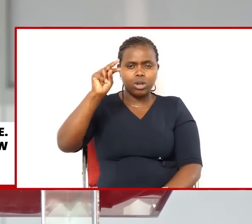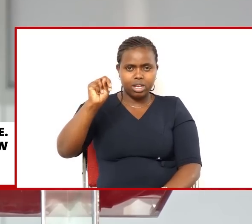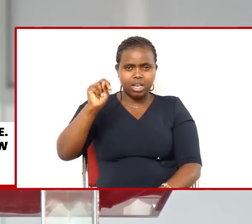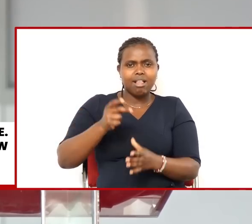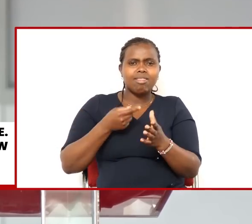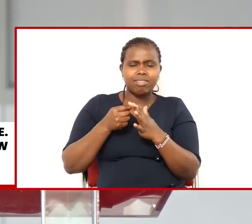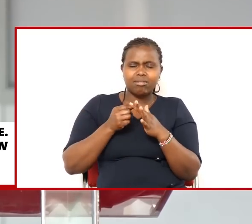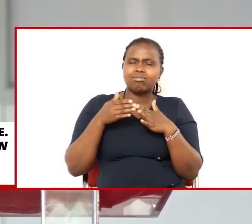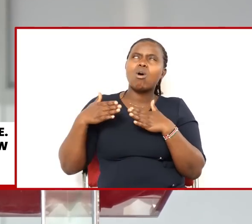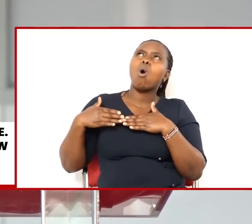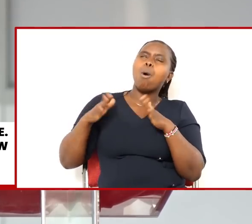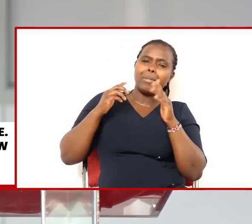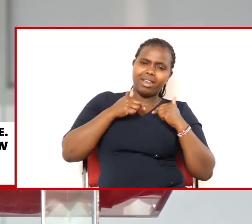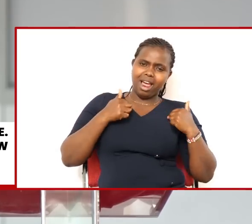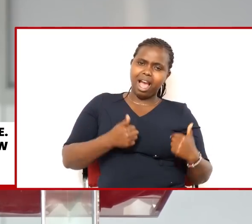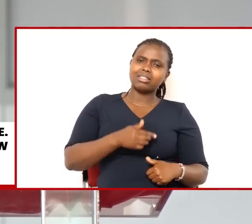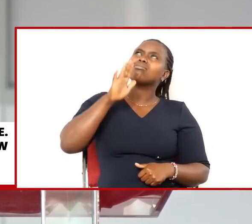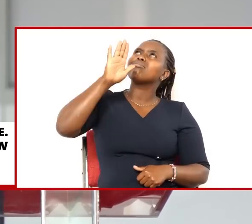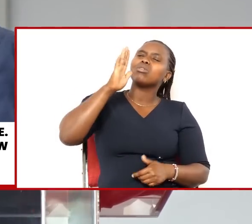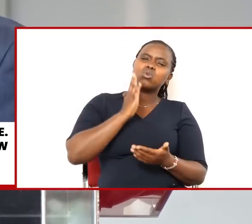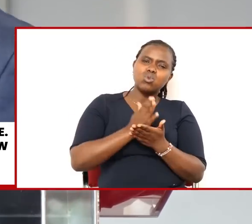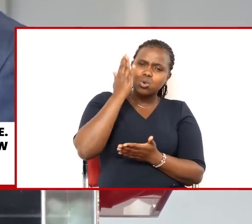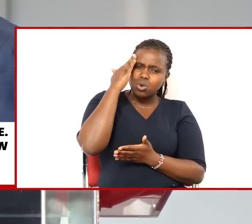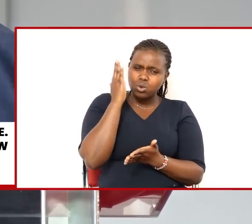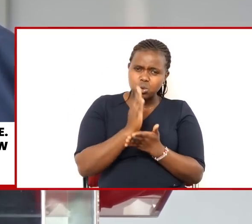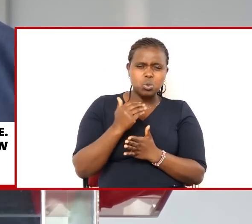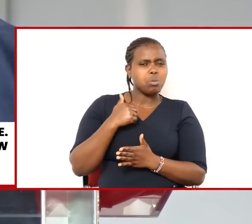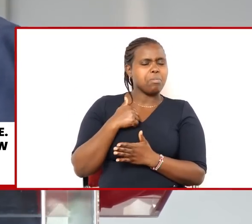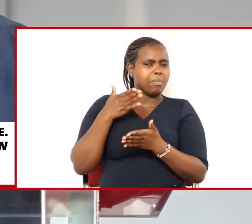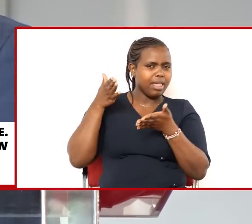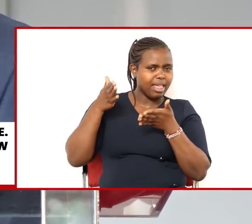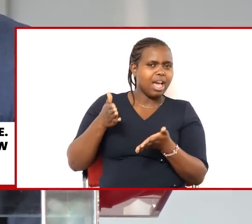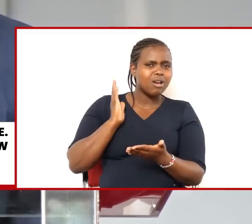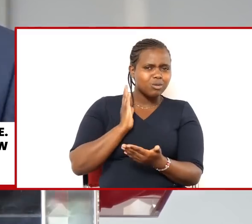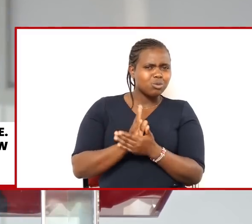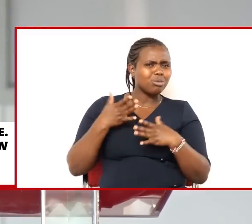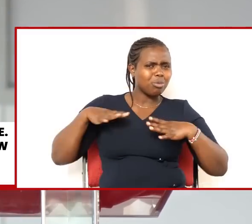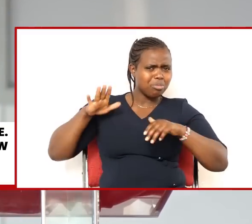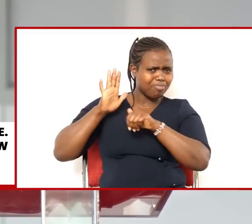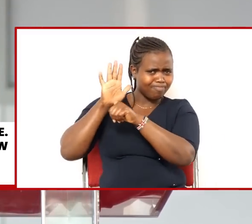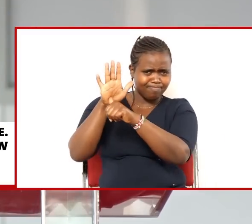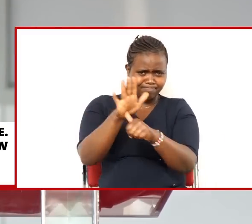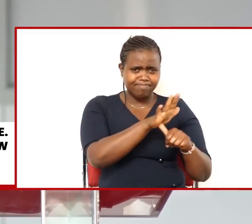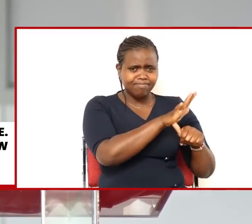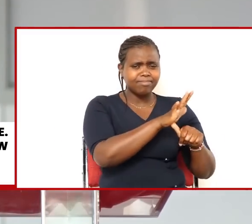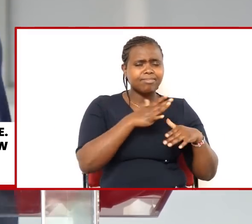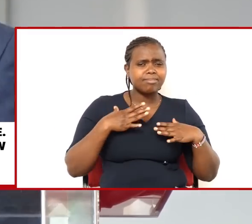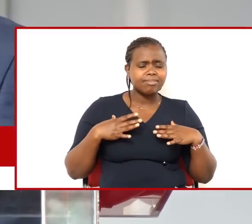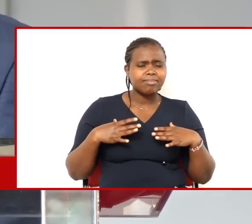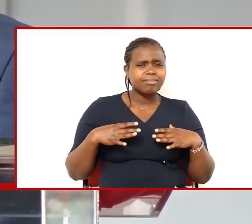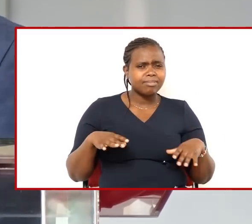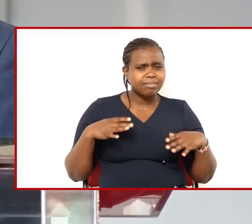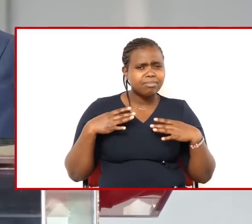He turned his heart to the Lord. He realized that, yes, I am here. I'm being humiliated. I'm